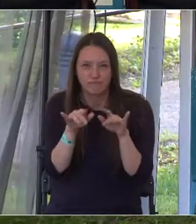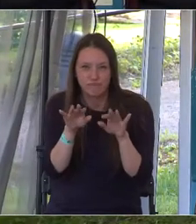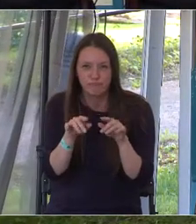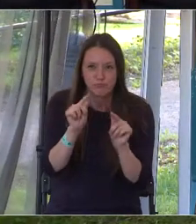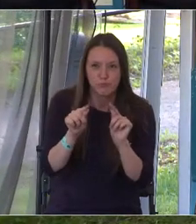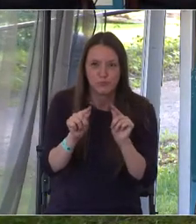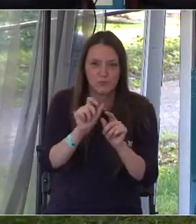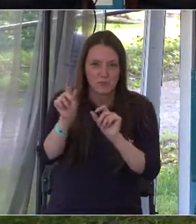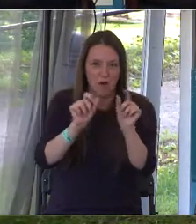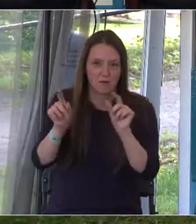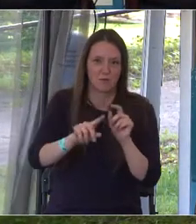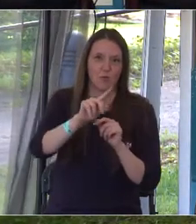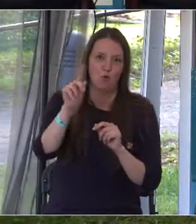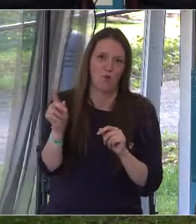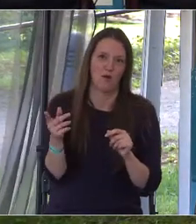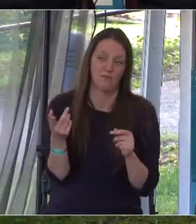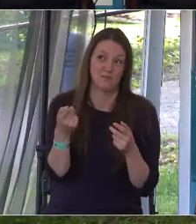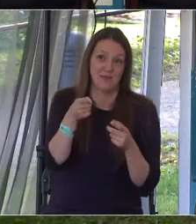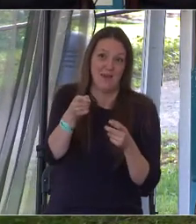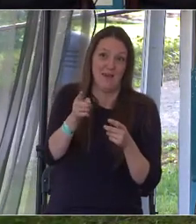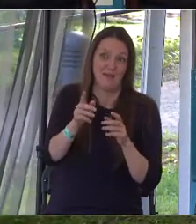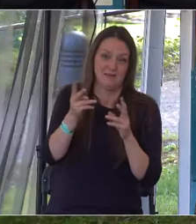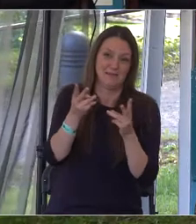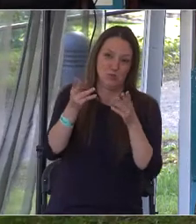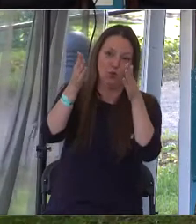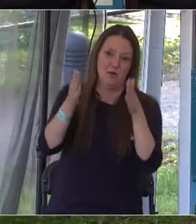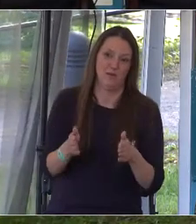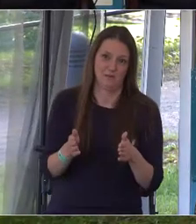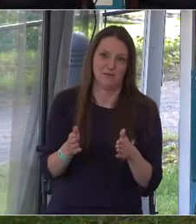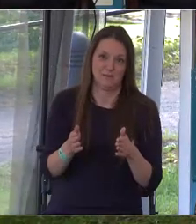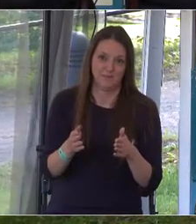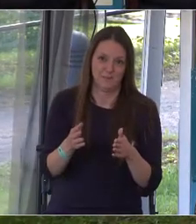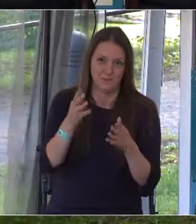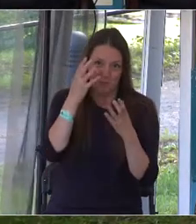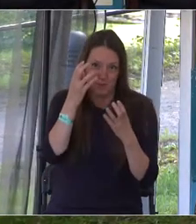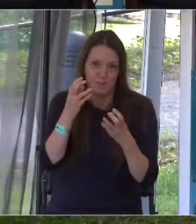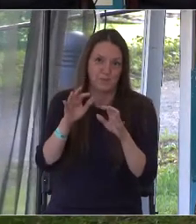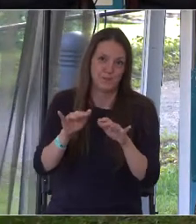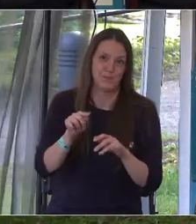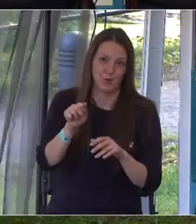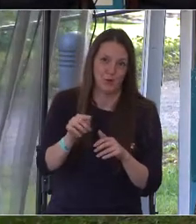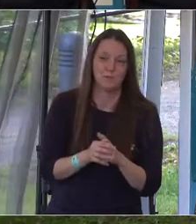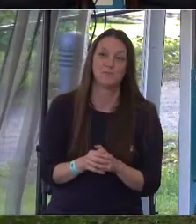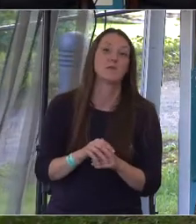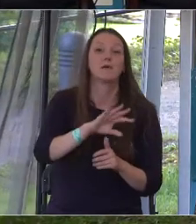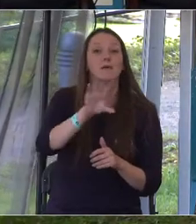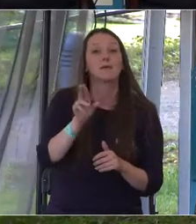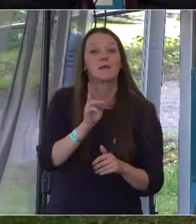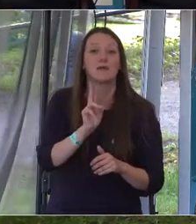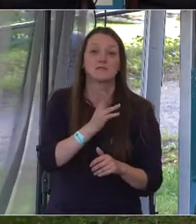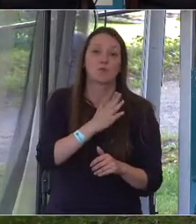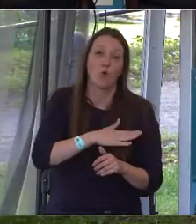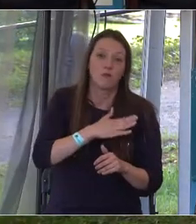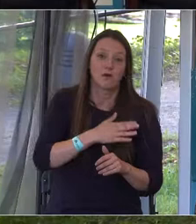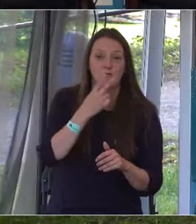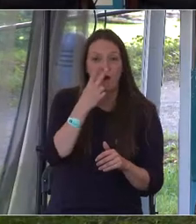this is the general gist of this whole thing. And I want to also welcome everybody who's viewing our stream online. I hope